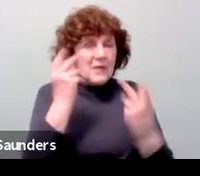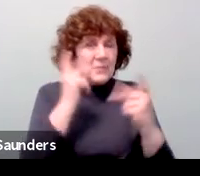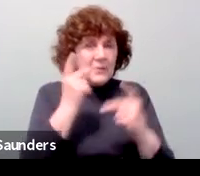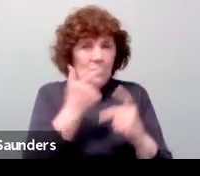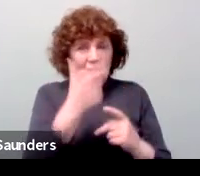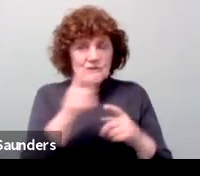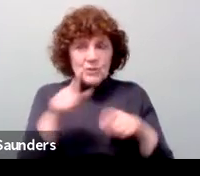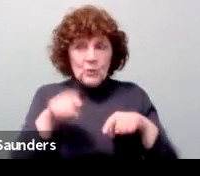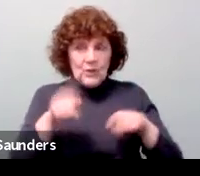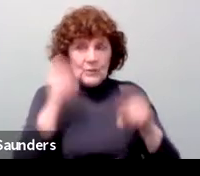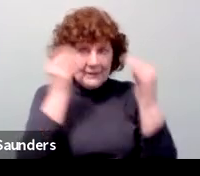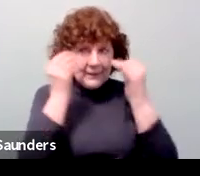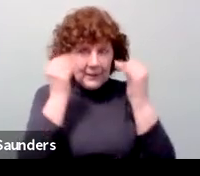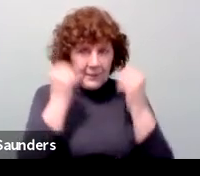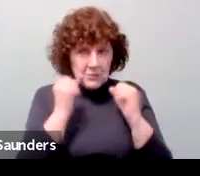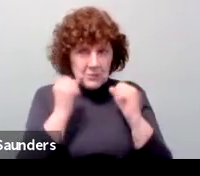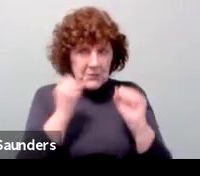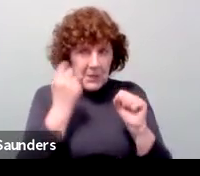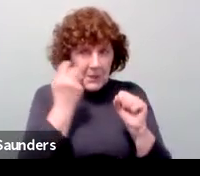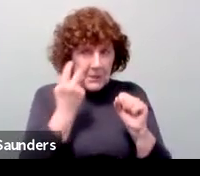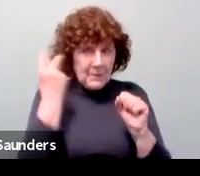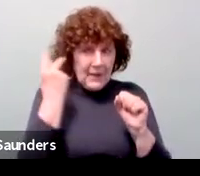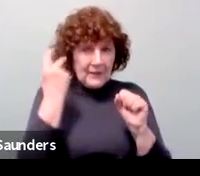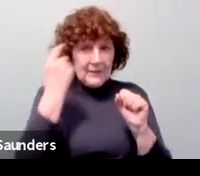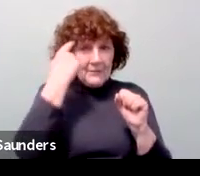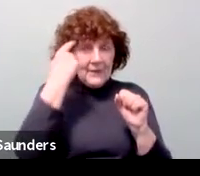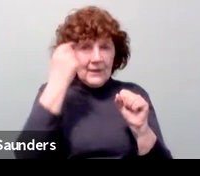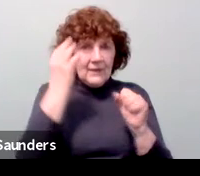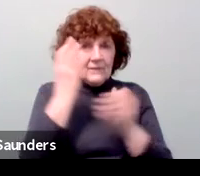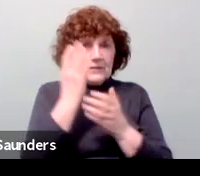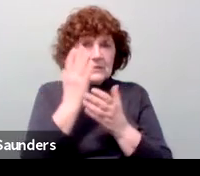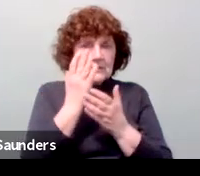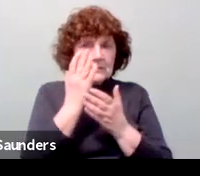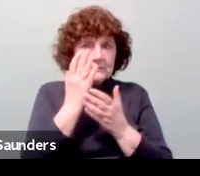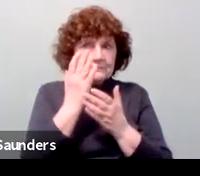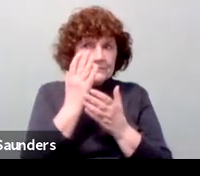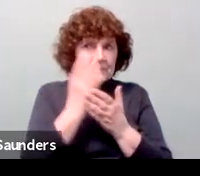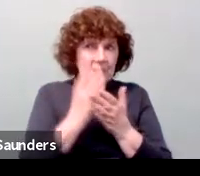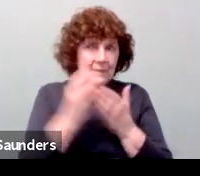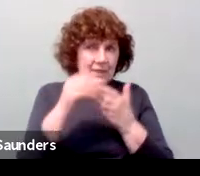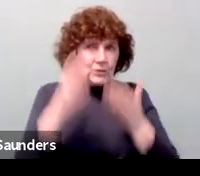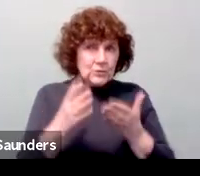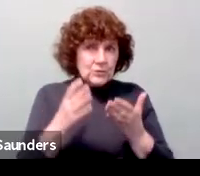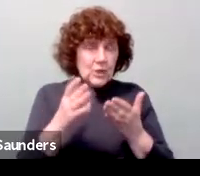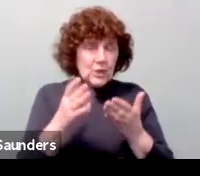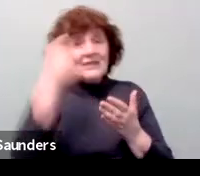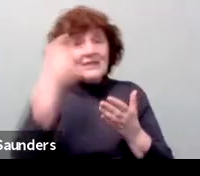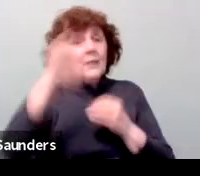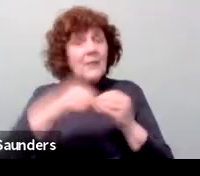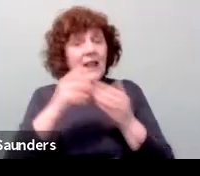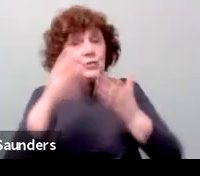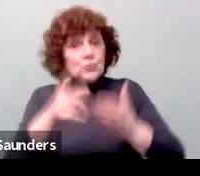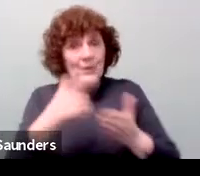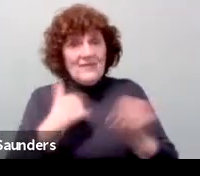ponder, can think of some potential leaders in Pittsburgh, some who